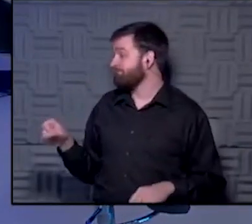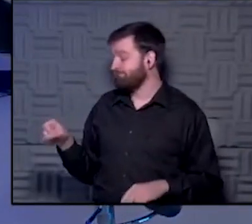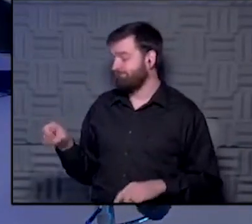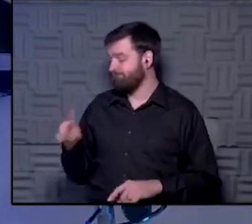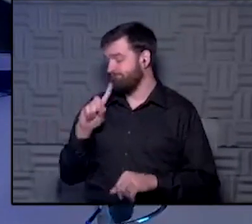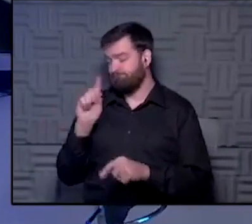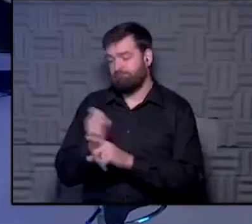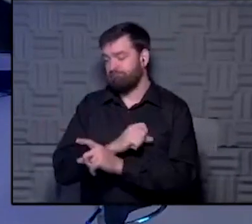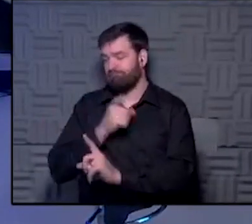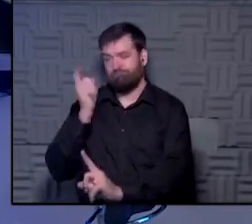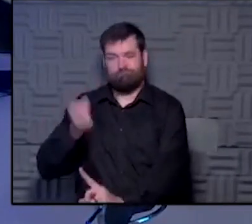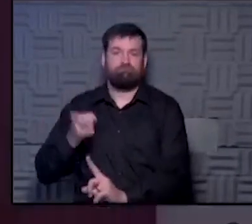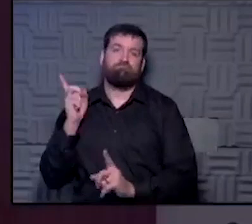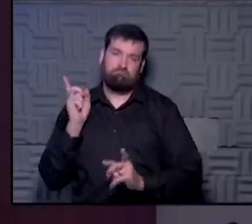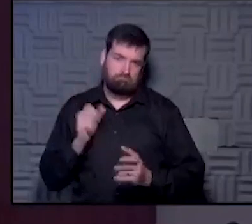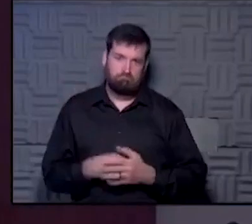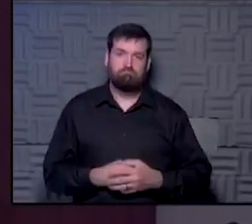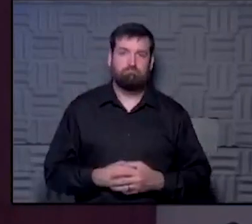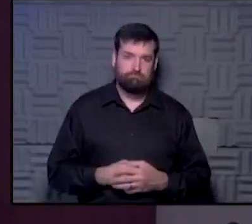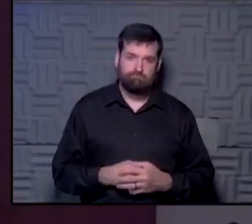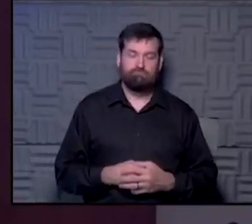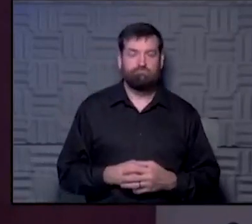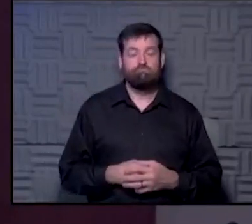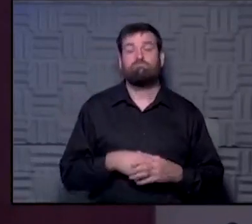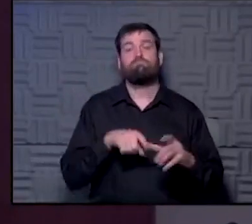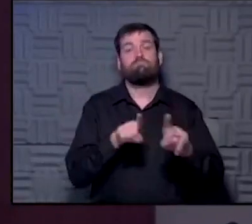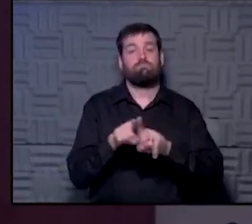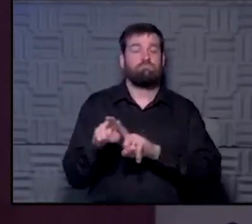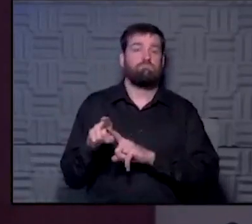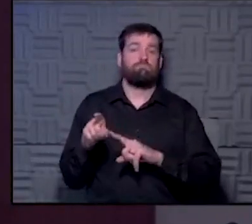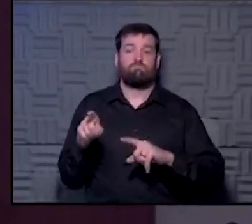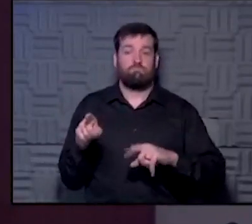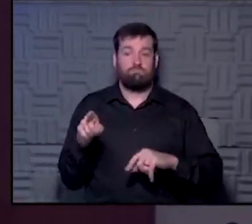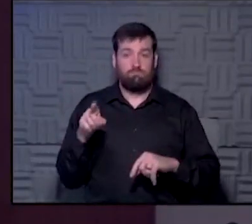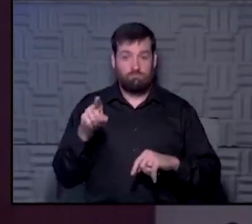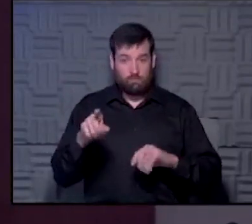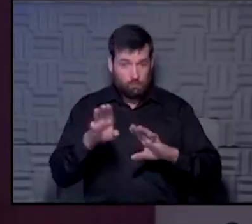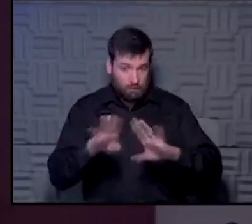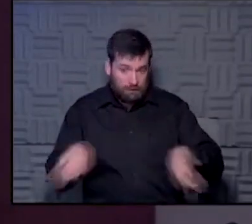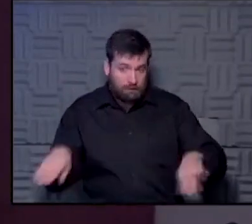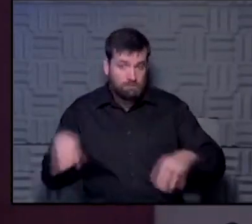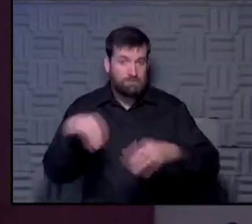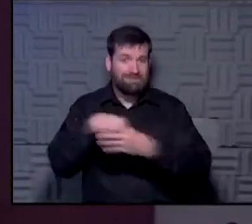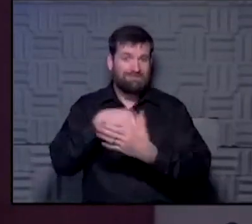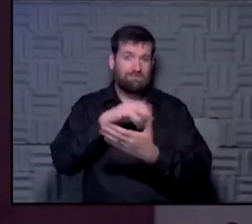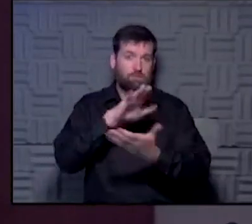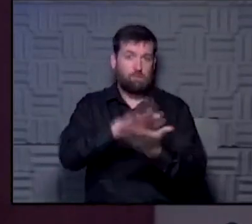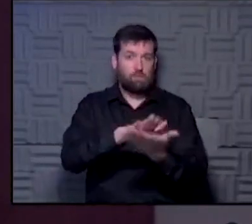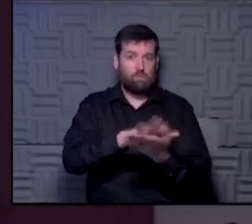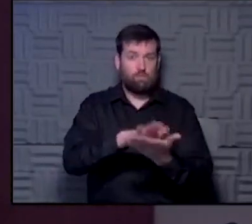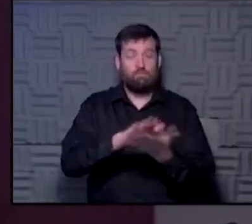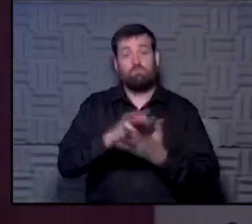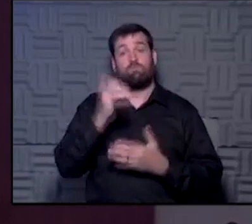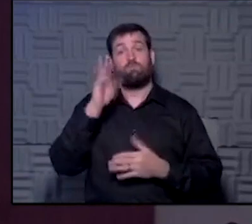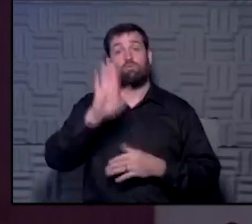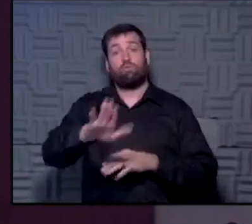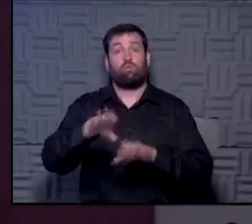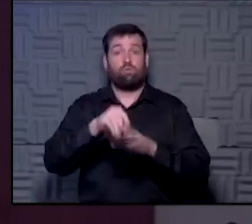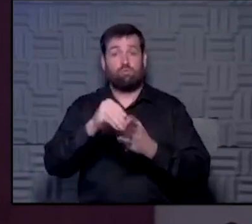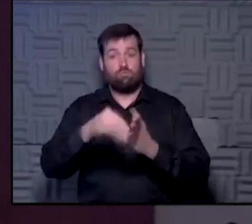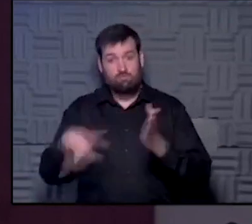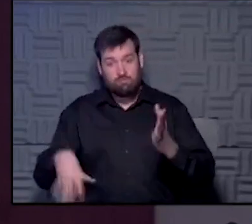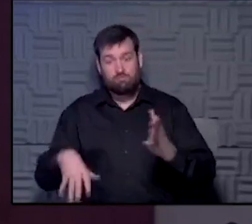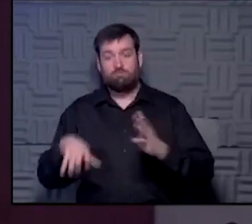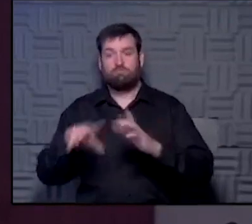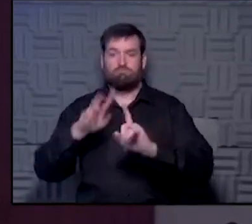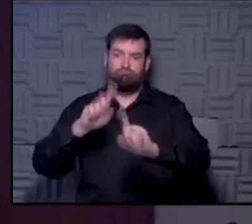he absolutely nailed it. The other thing I would say is, it does make a difference whether or not your kid is in the classroom right now. So if you have a kiddo who's going to school with a